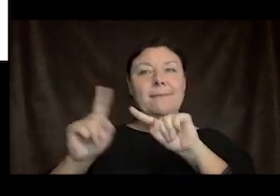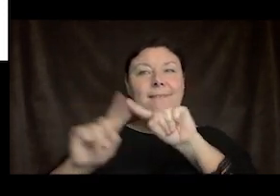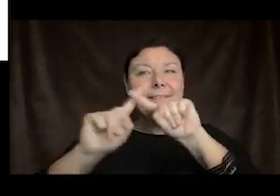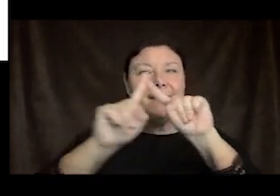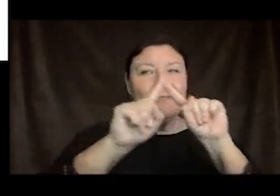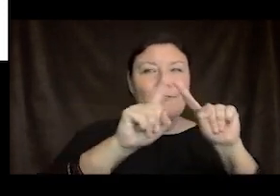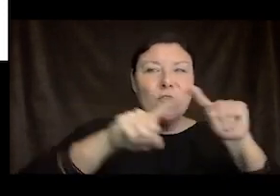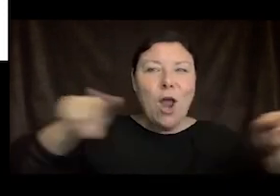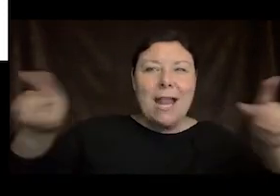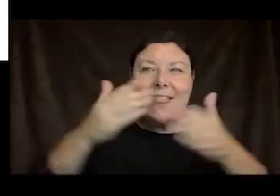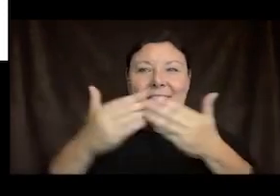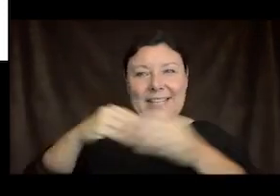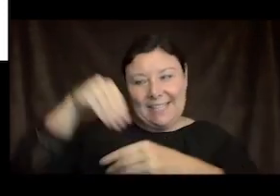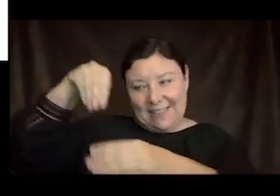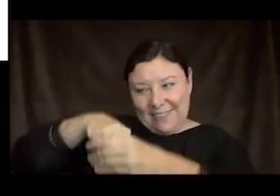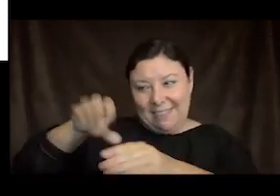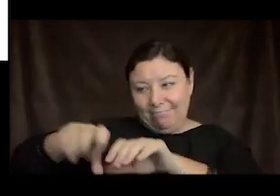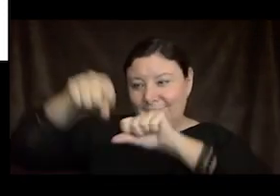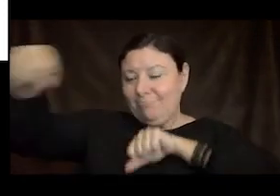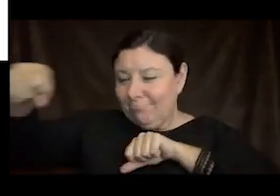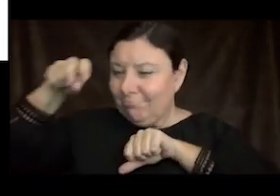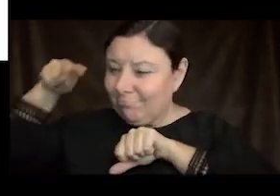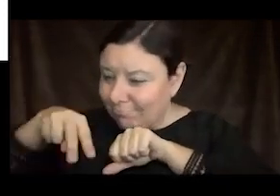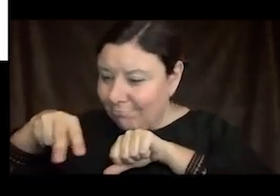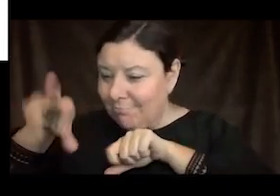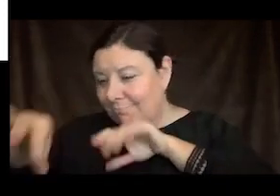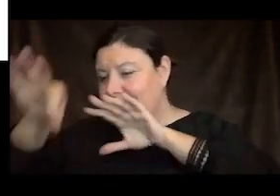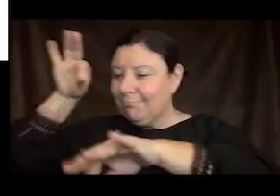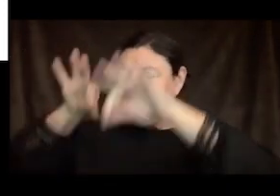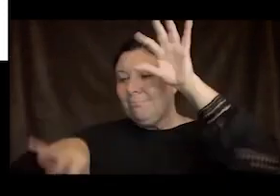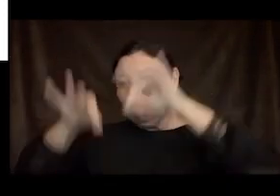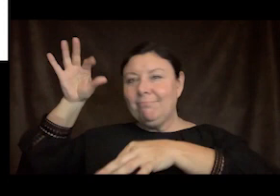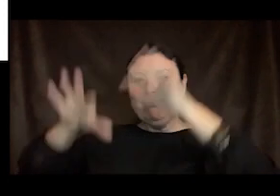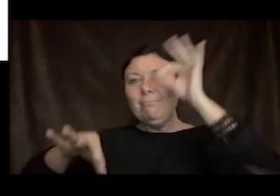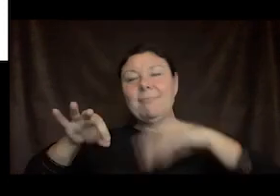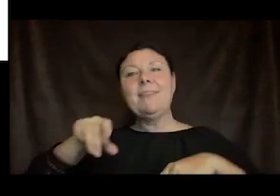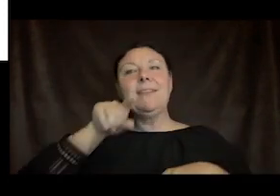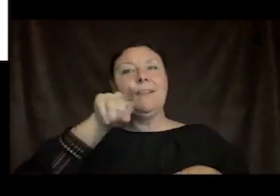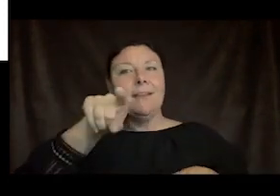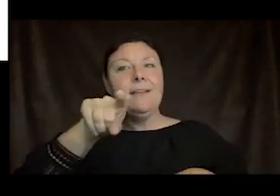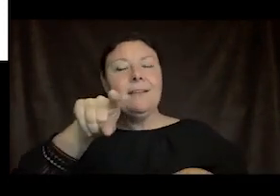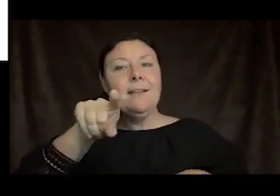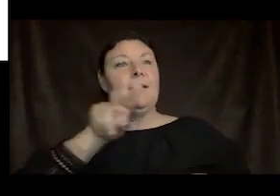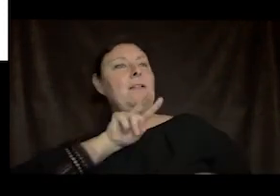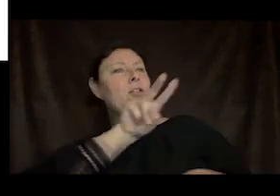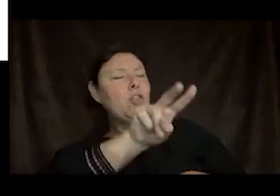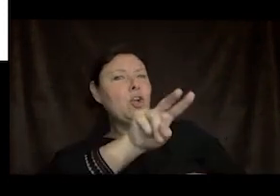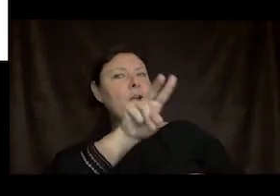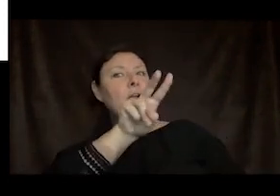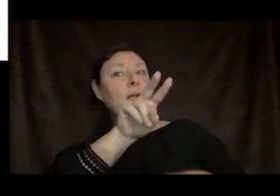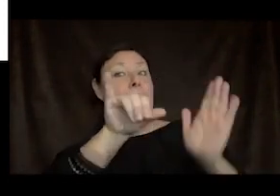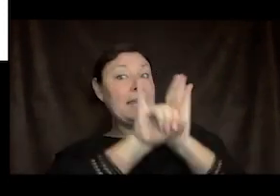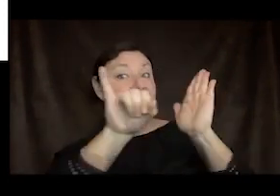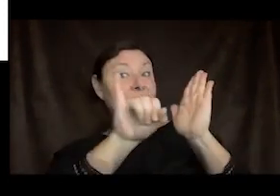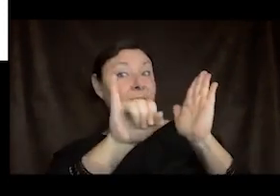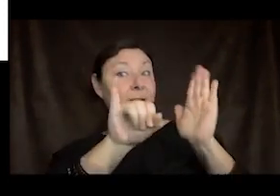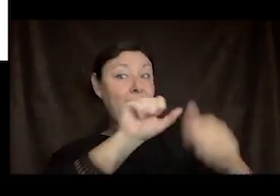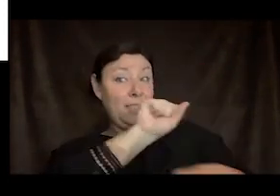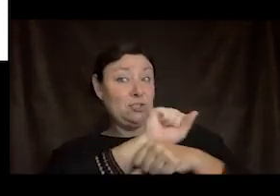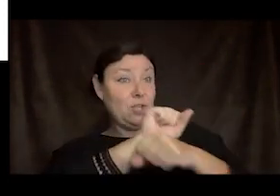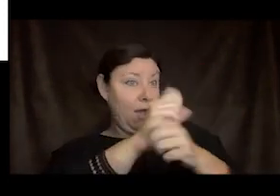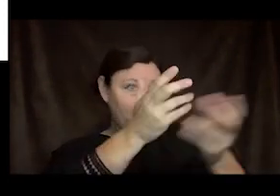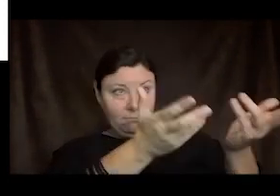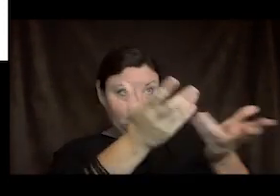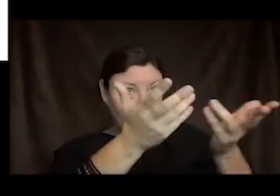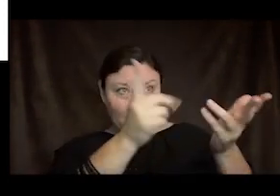kinds of things and you don't decide what it is you're going to use and what you're going to need until you figure out the job. My dad used to